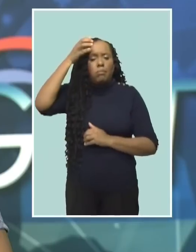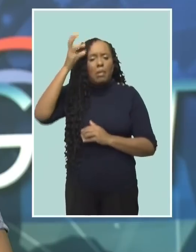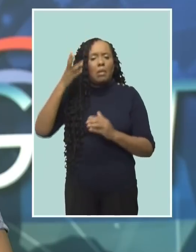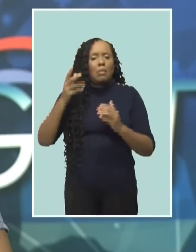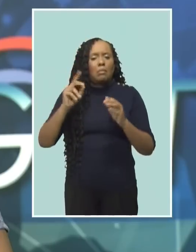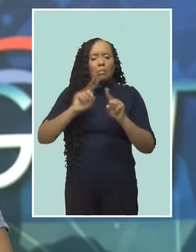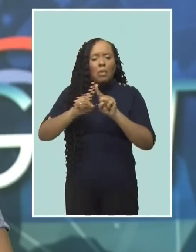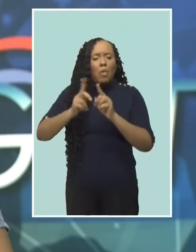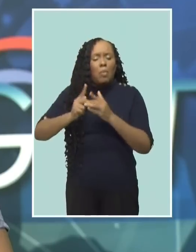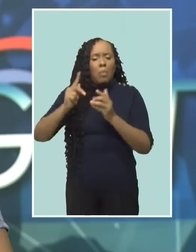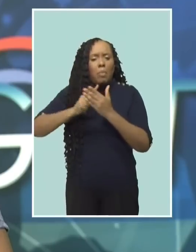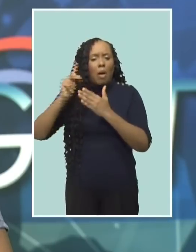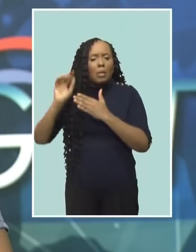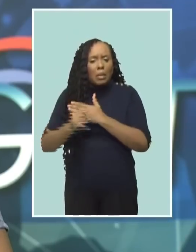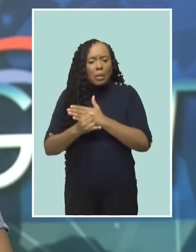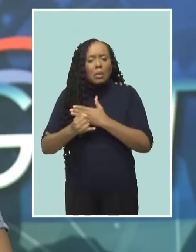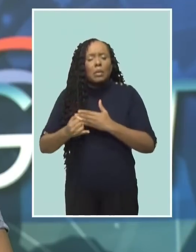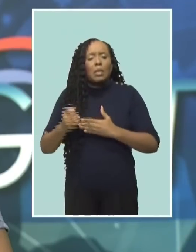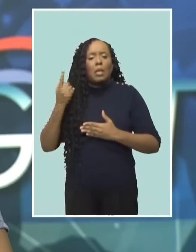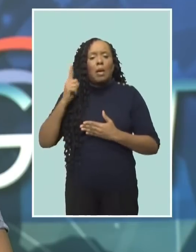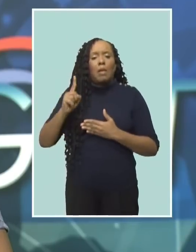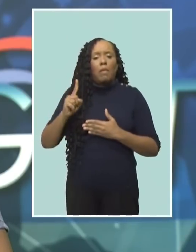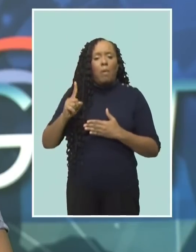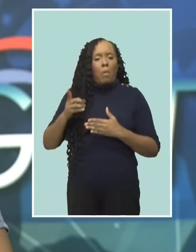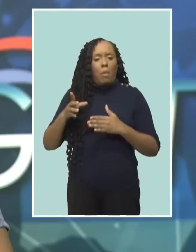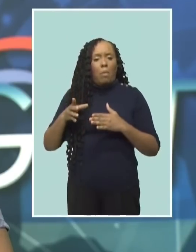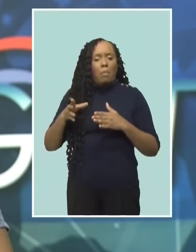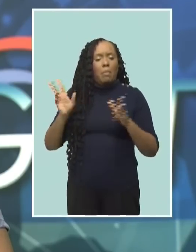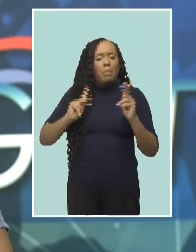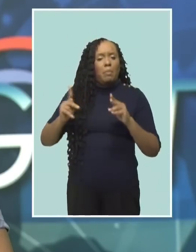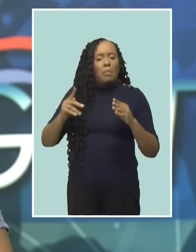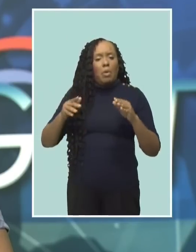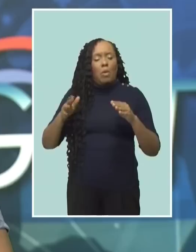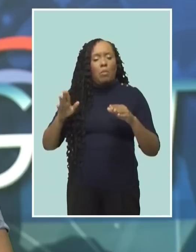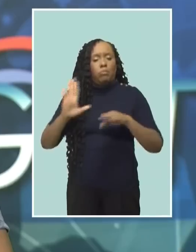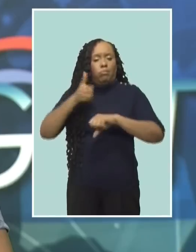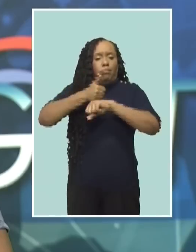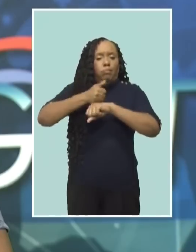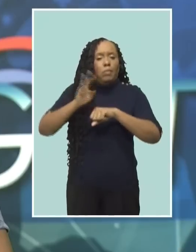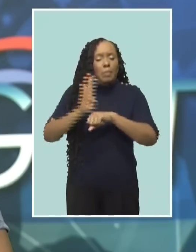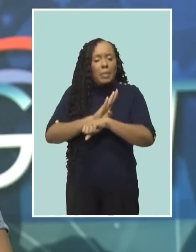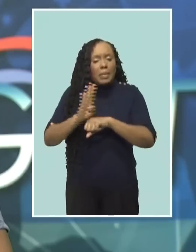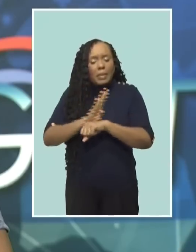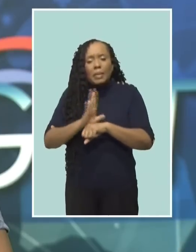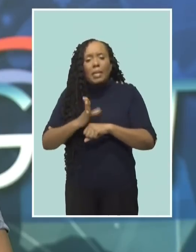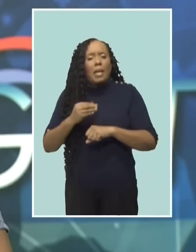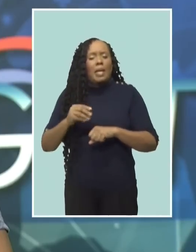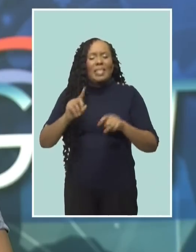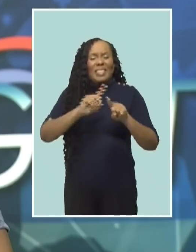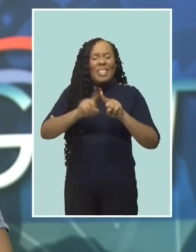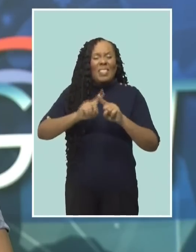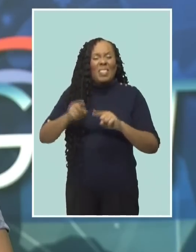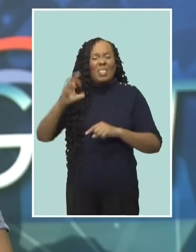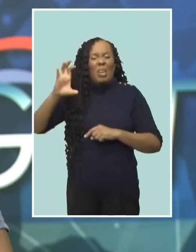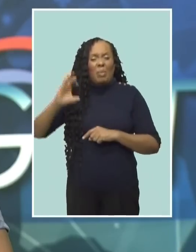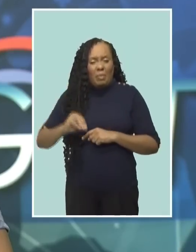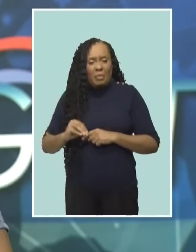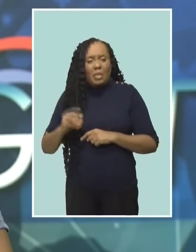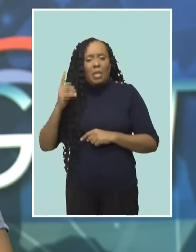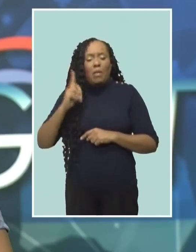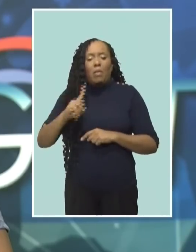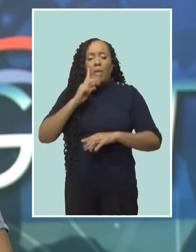all levels. One key strategy used by the board is the establishment of digital transformation labs and